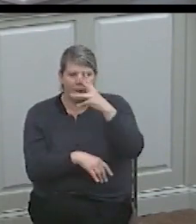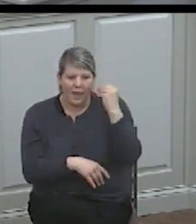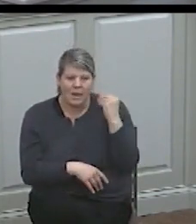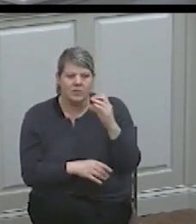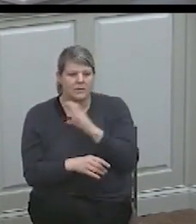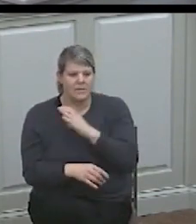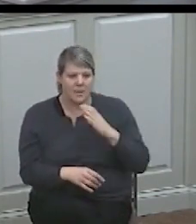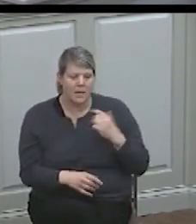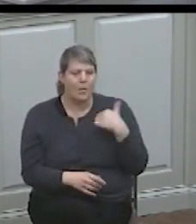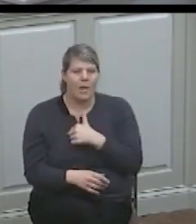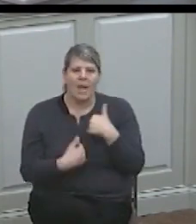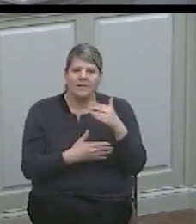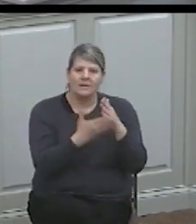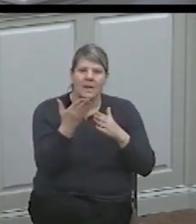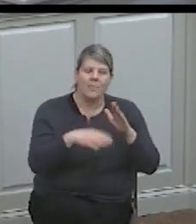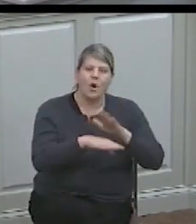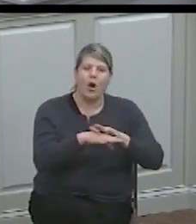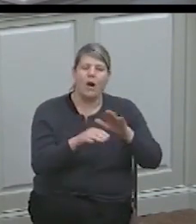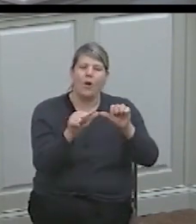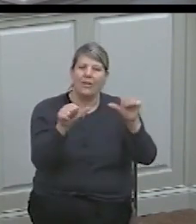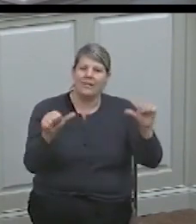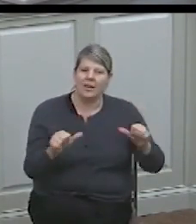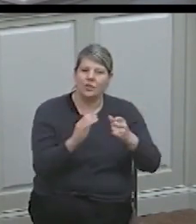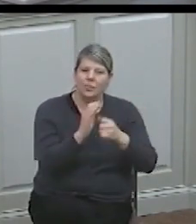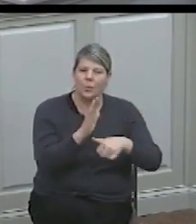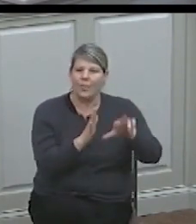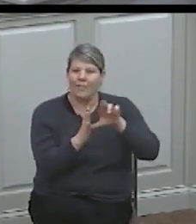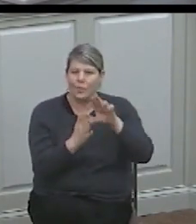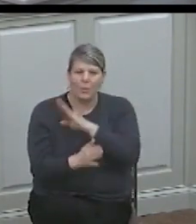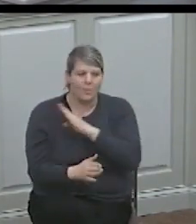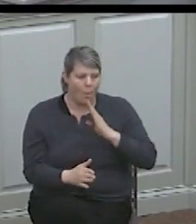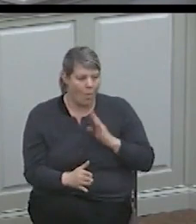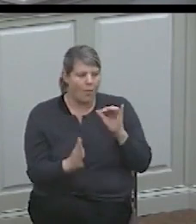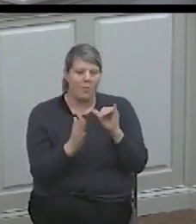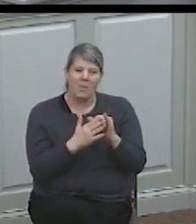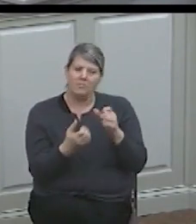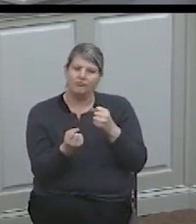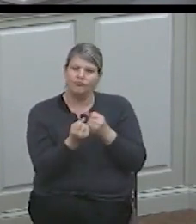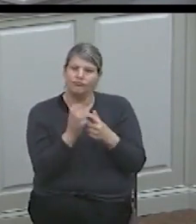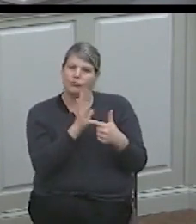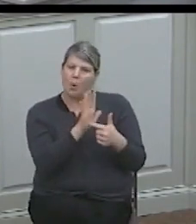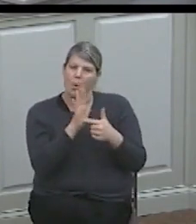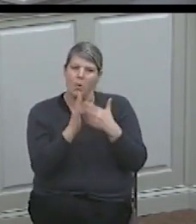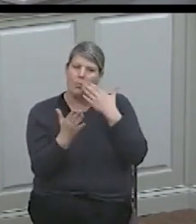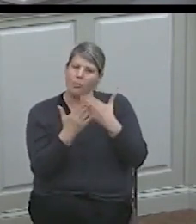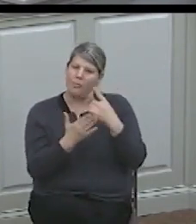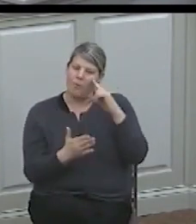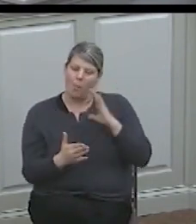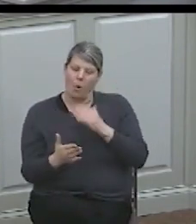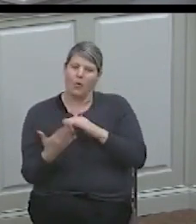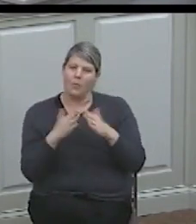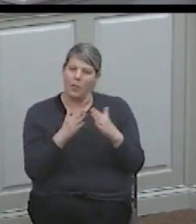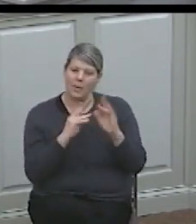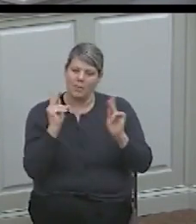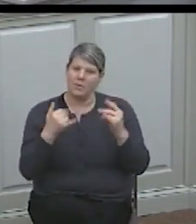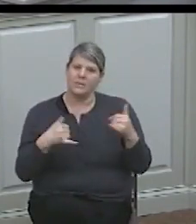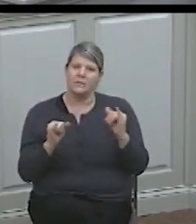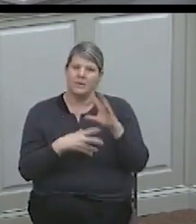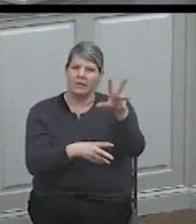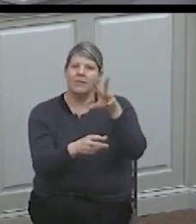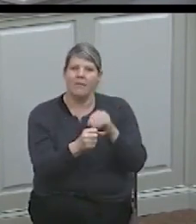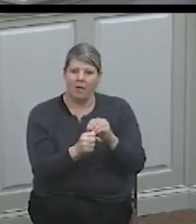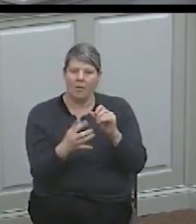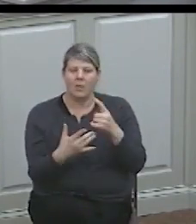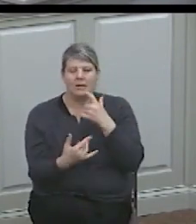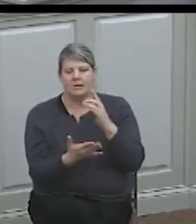Board. So I think that says well for our community that we stay involved and we try to progress it well. So I'm doing a shout out to